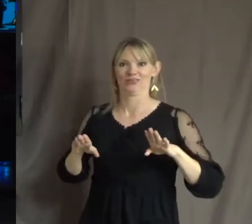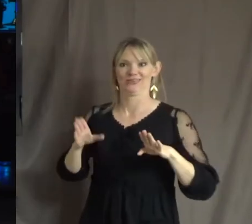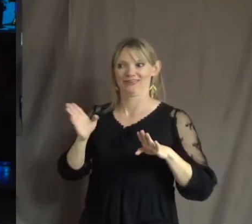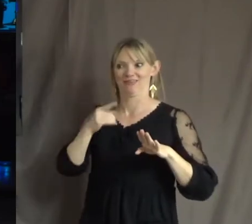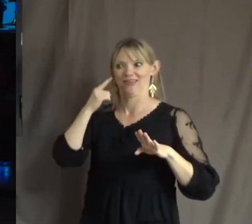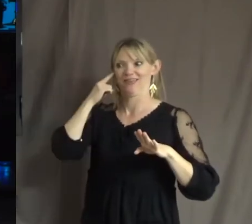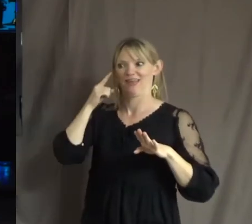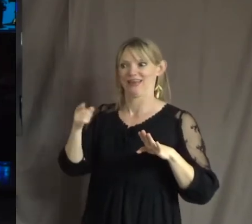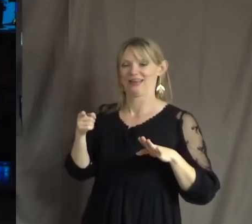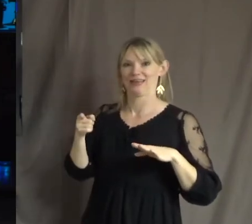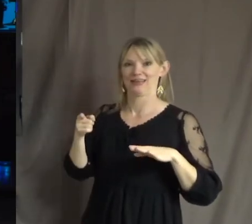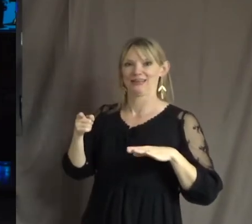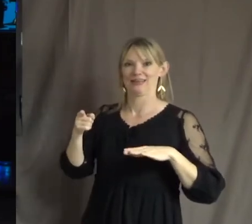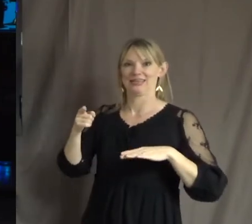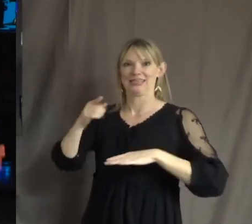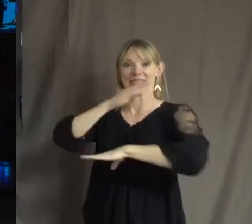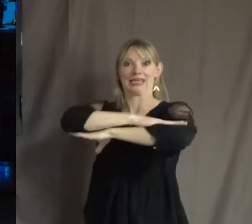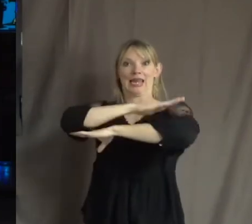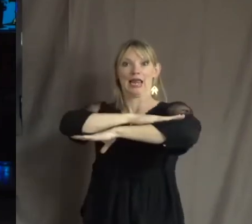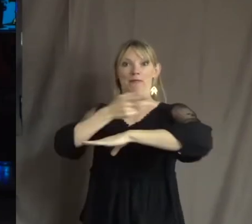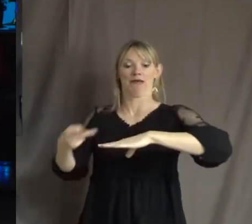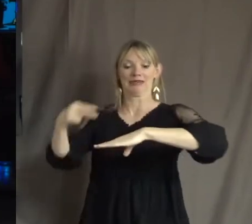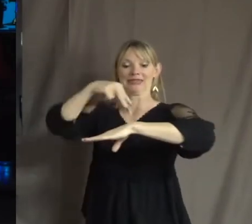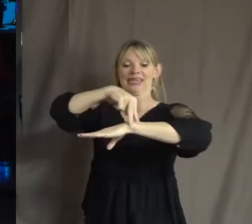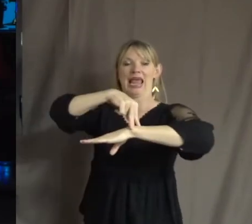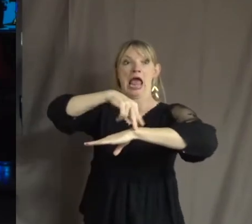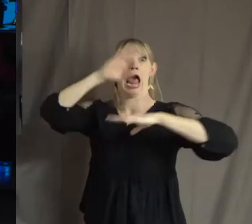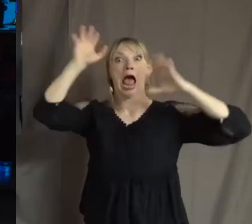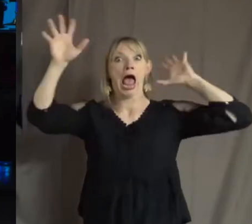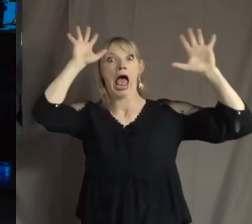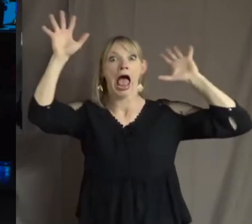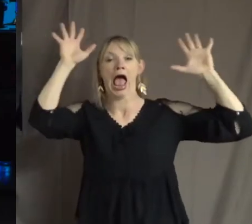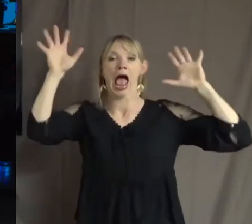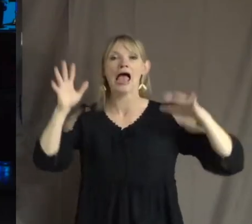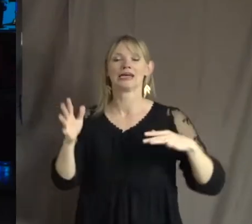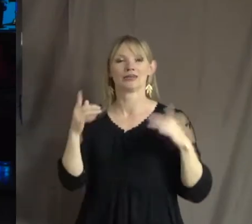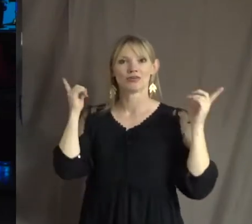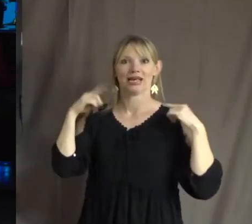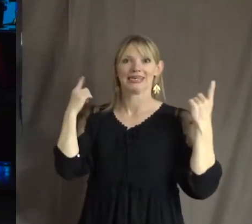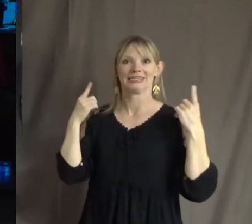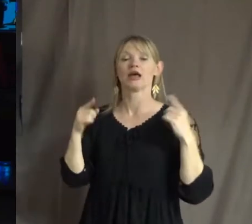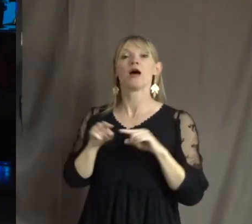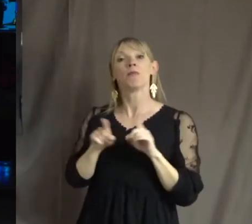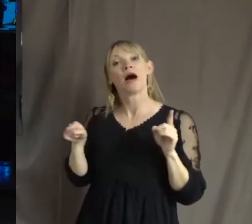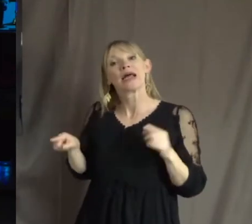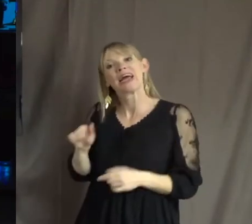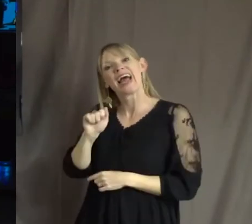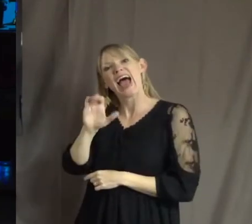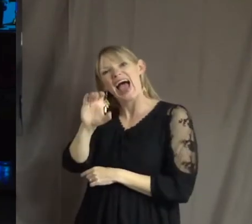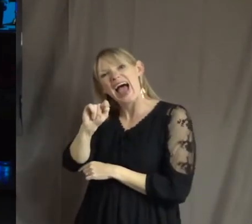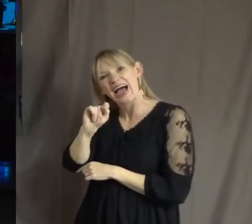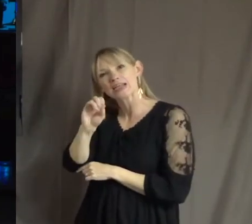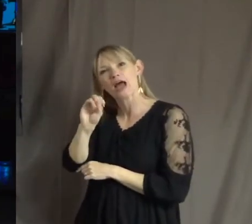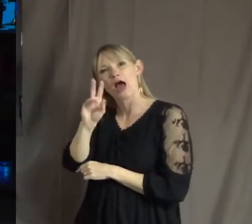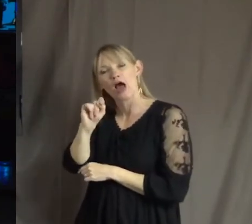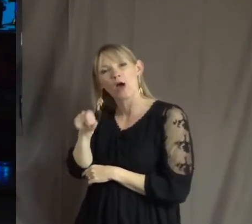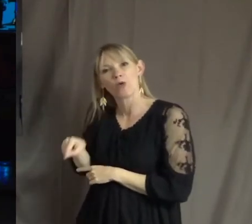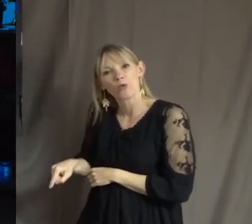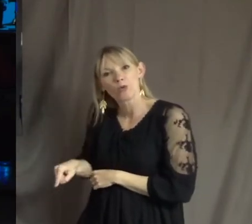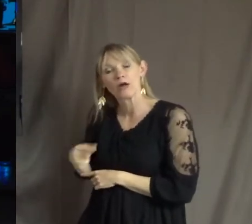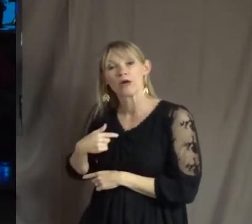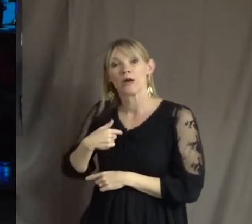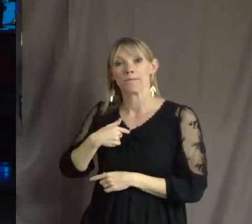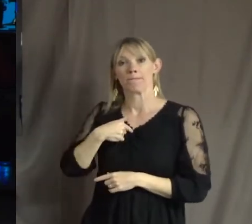done, standing up on a dining room table and to get attention, all kinds of crazy things. But he was acting out, where I